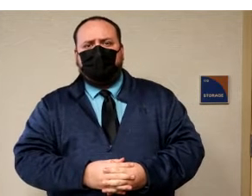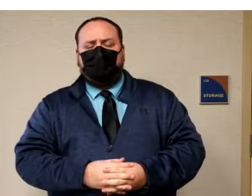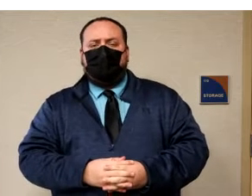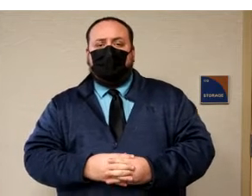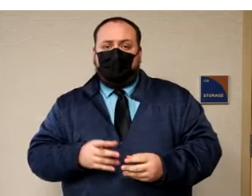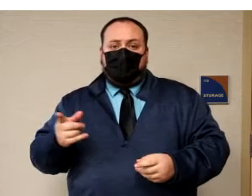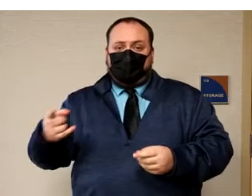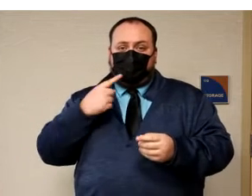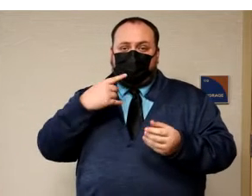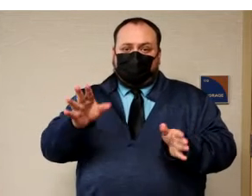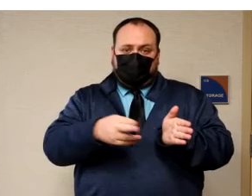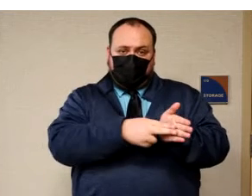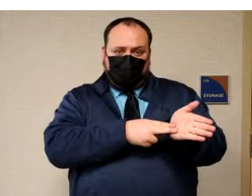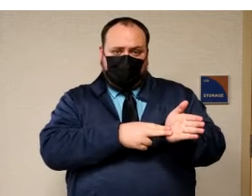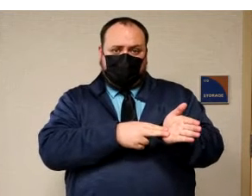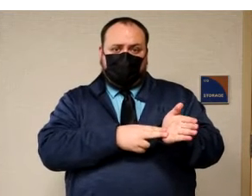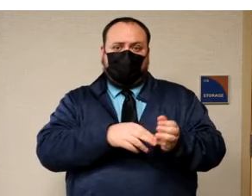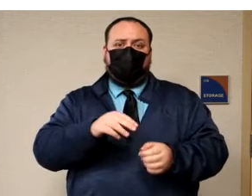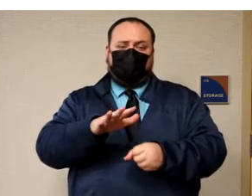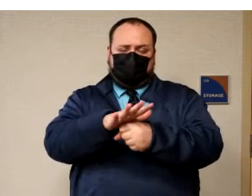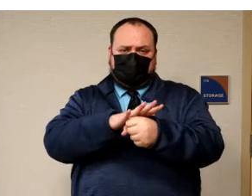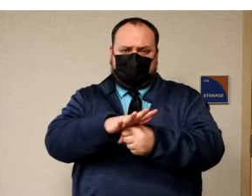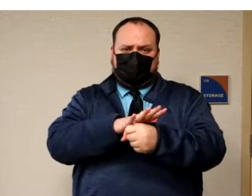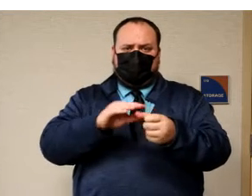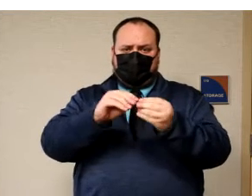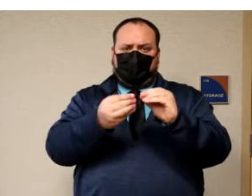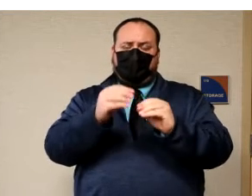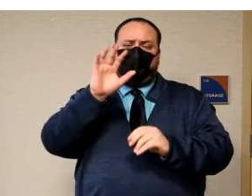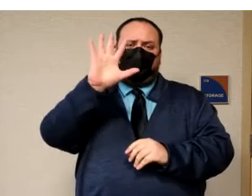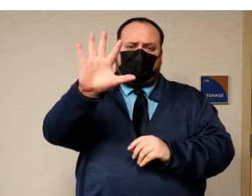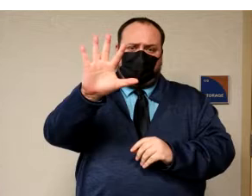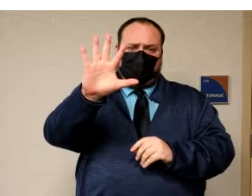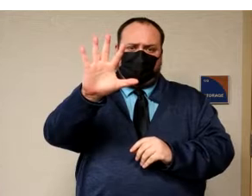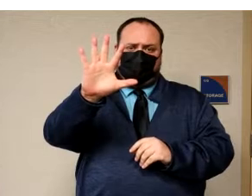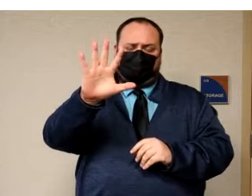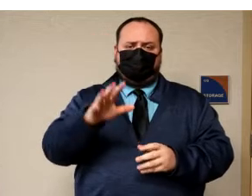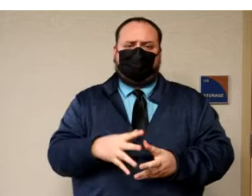which is labeled District 5 for Scenario 1.